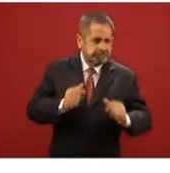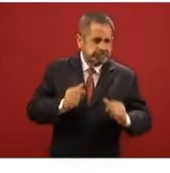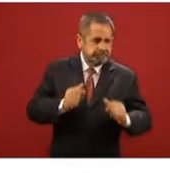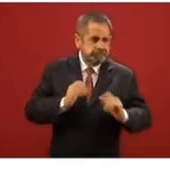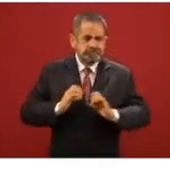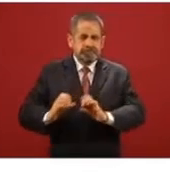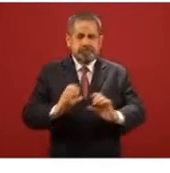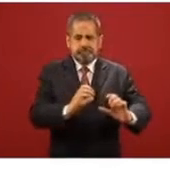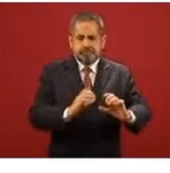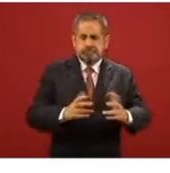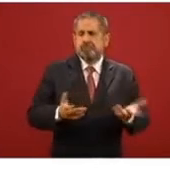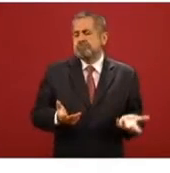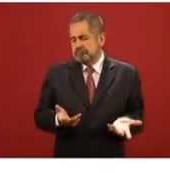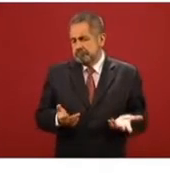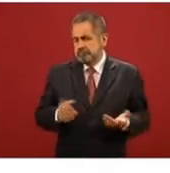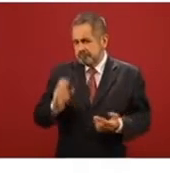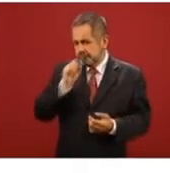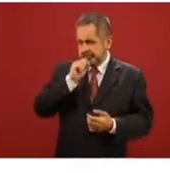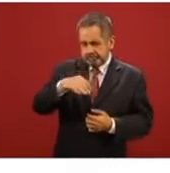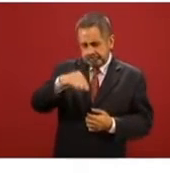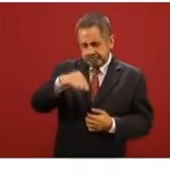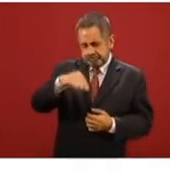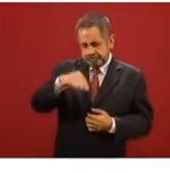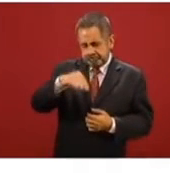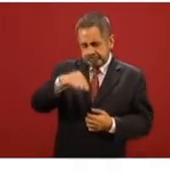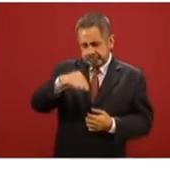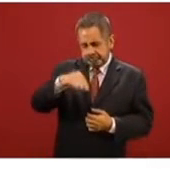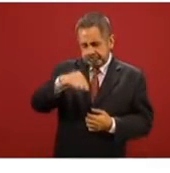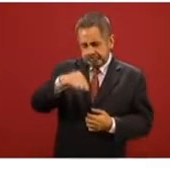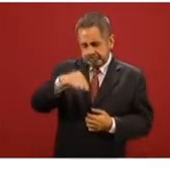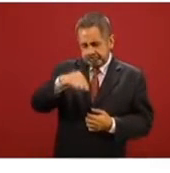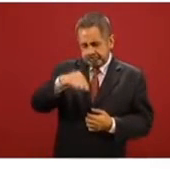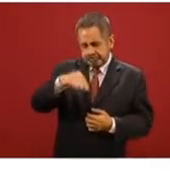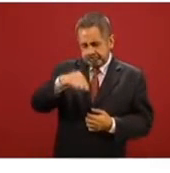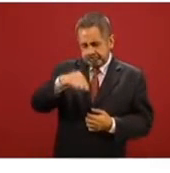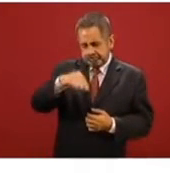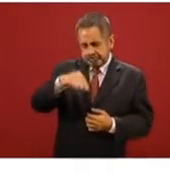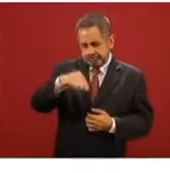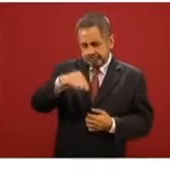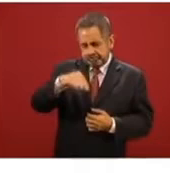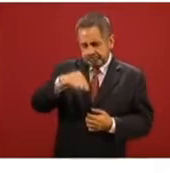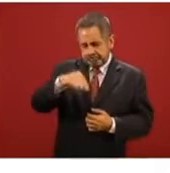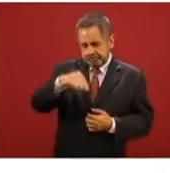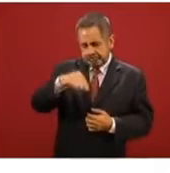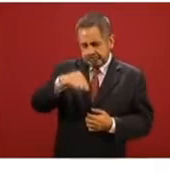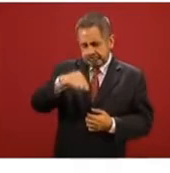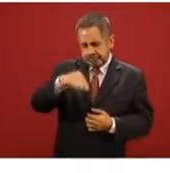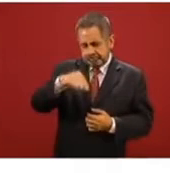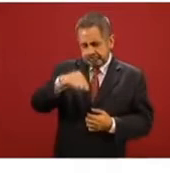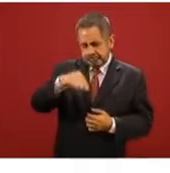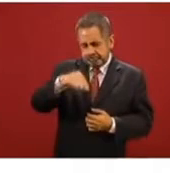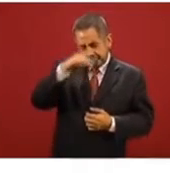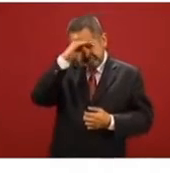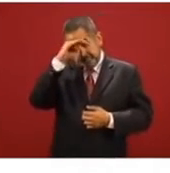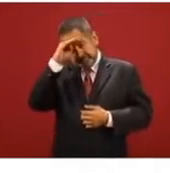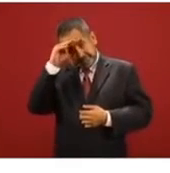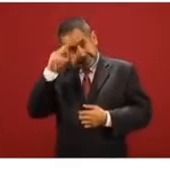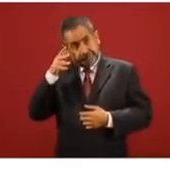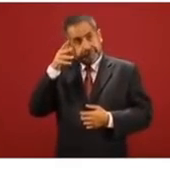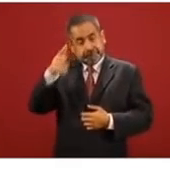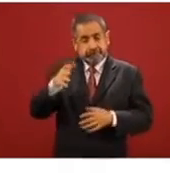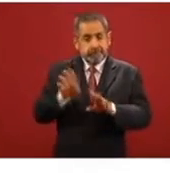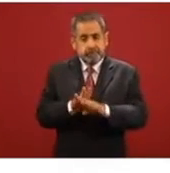Y esto también nos permite poner en perspectiva And this also allows us to put into perspective